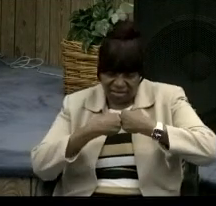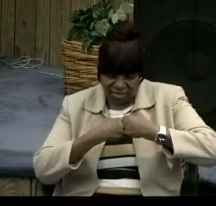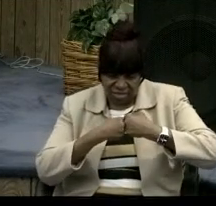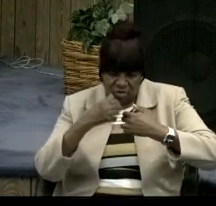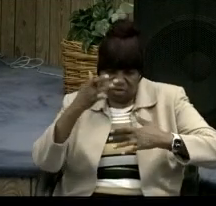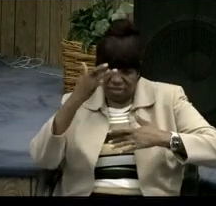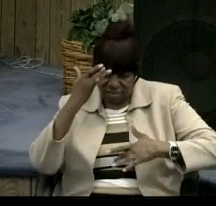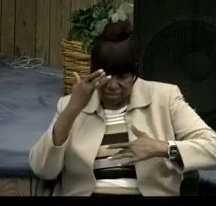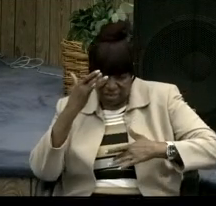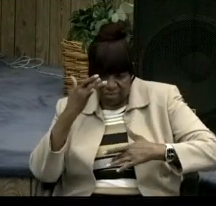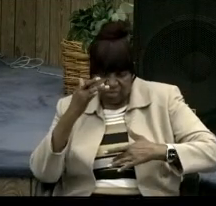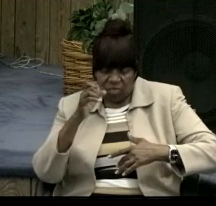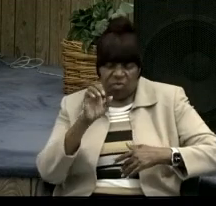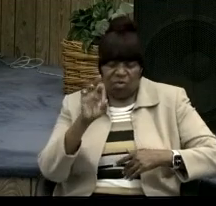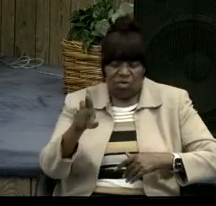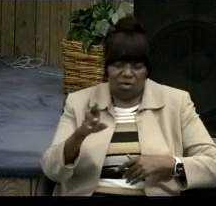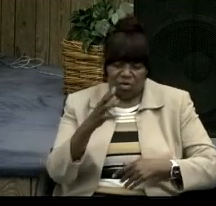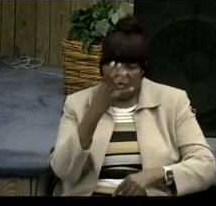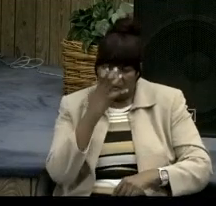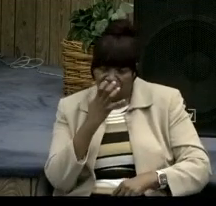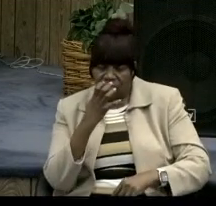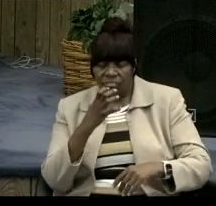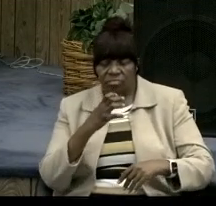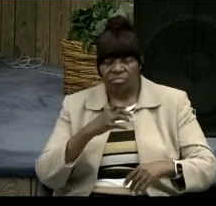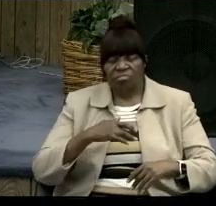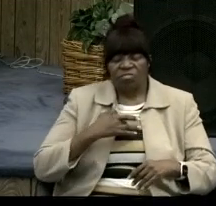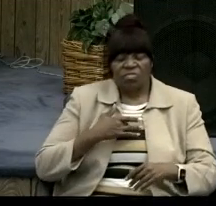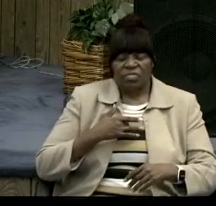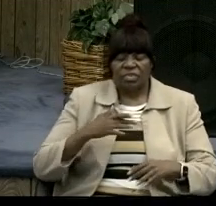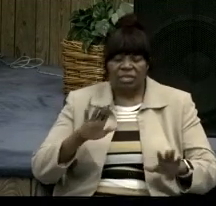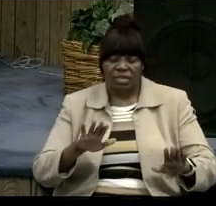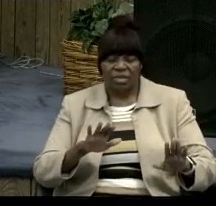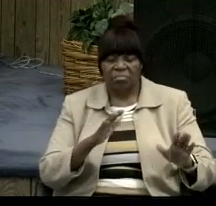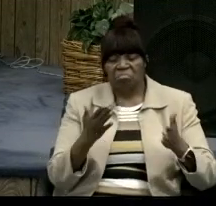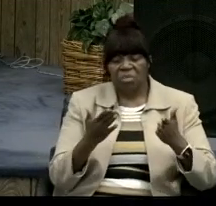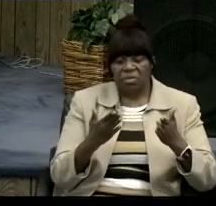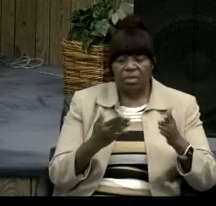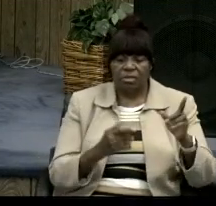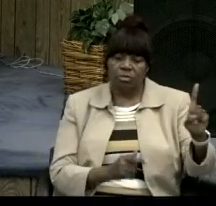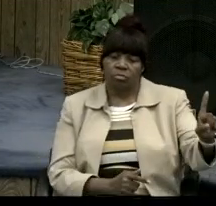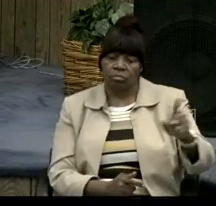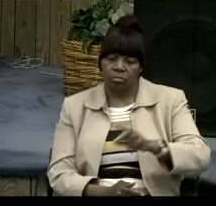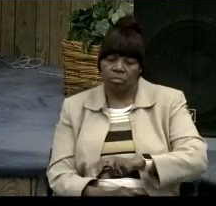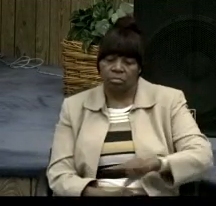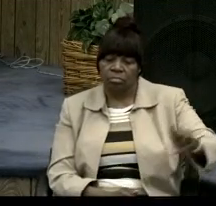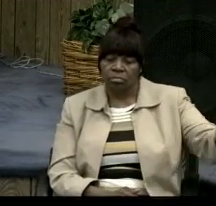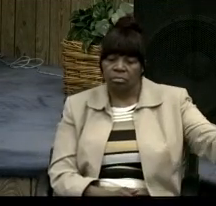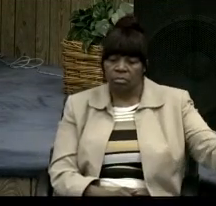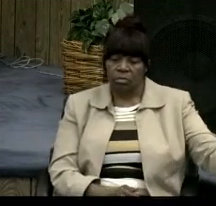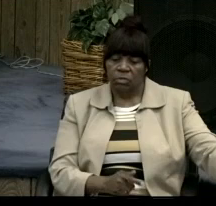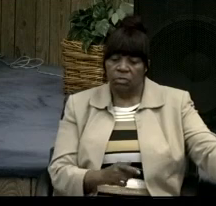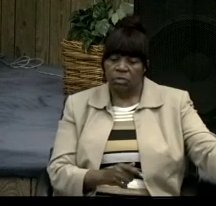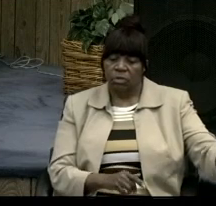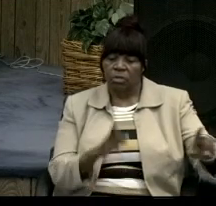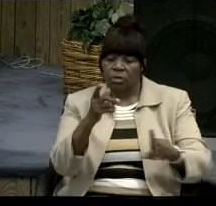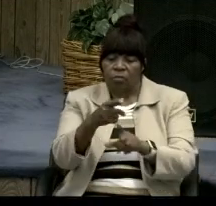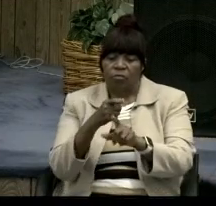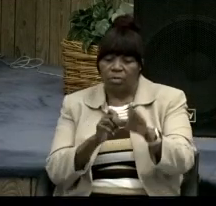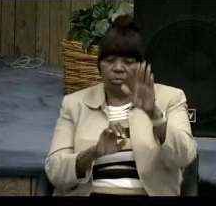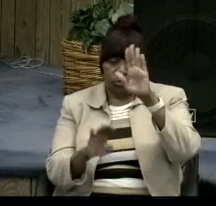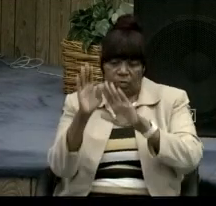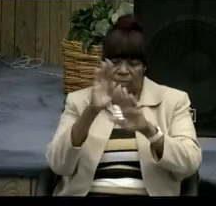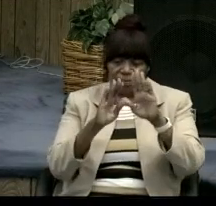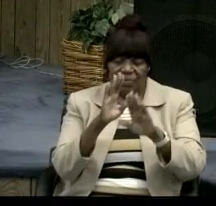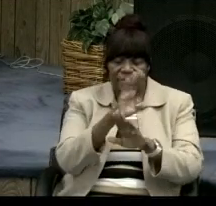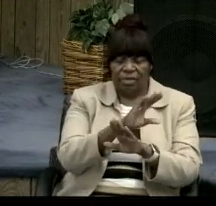you from tragedy or hurt feelings. He usually does it that way, to deliver you from trouble. And then also